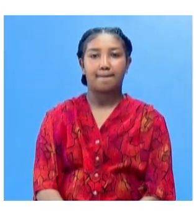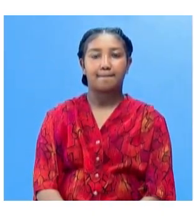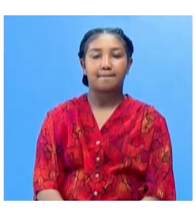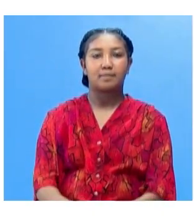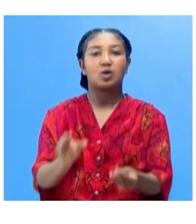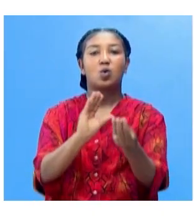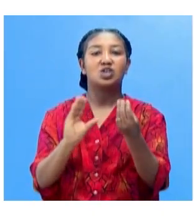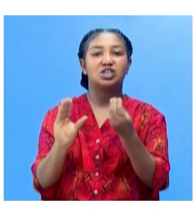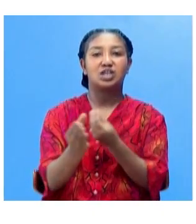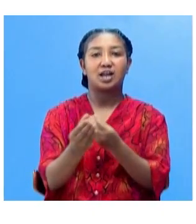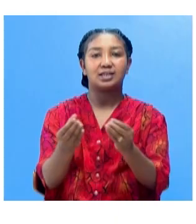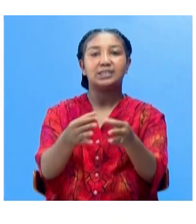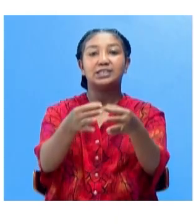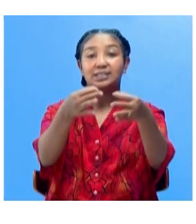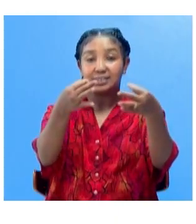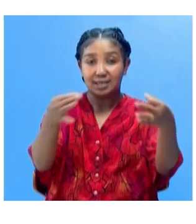Conditional